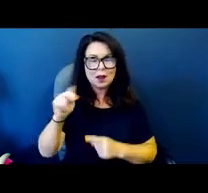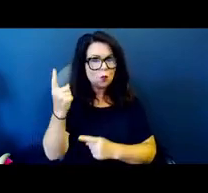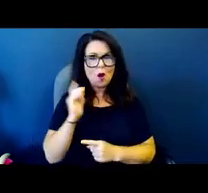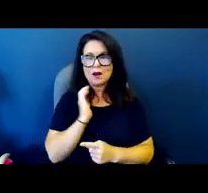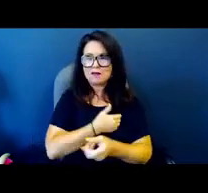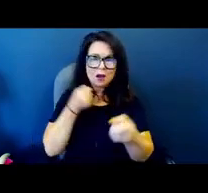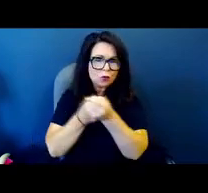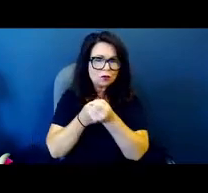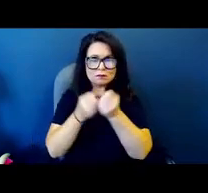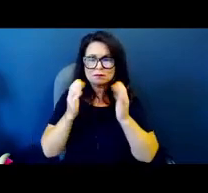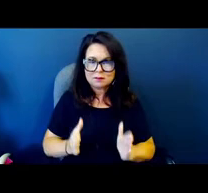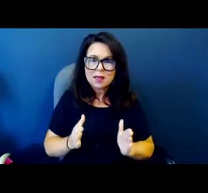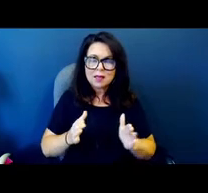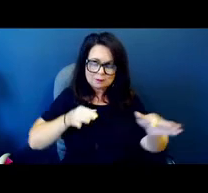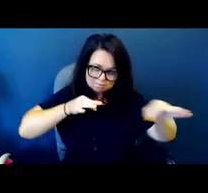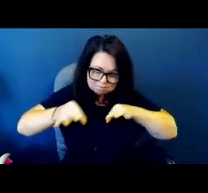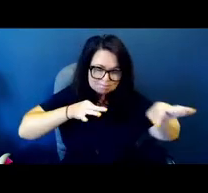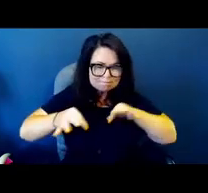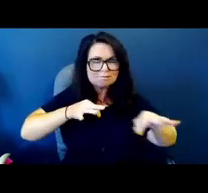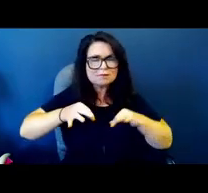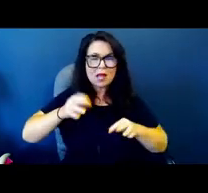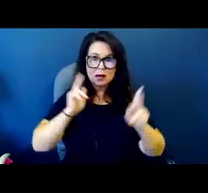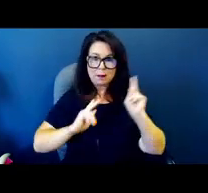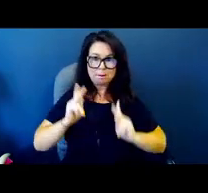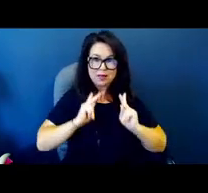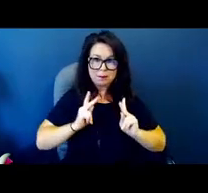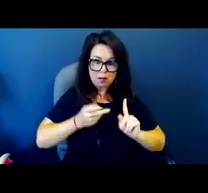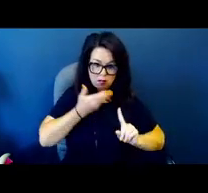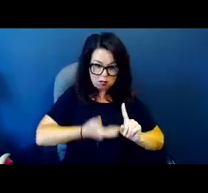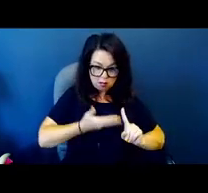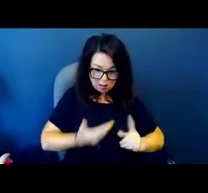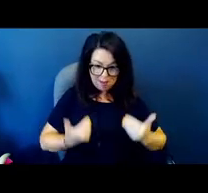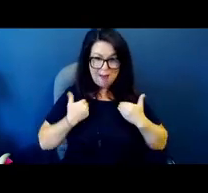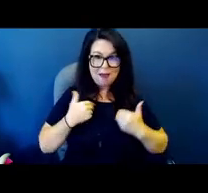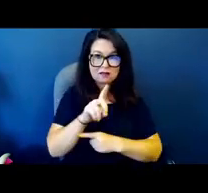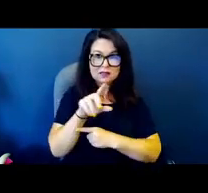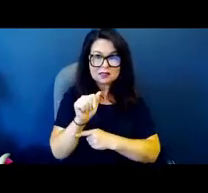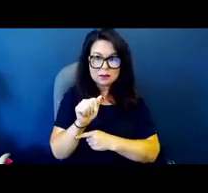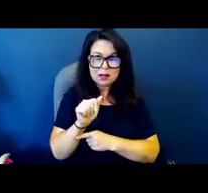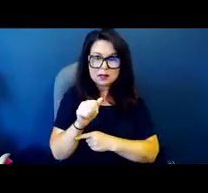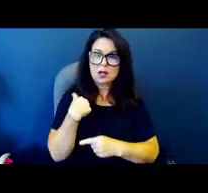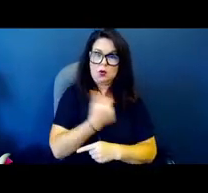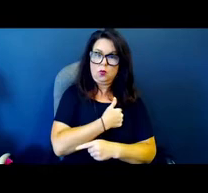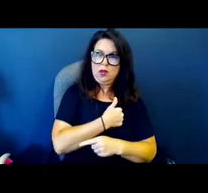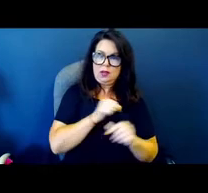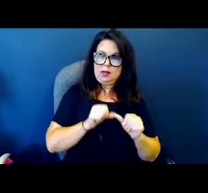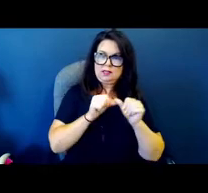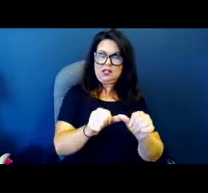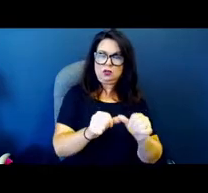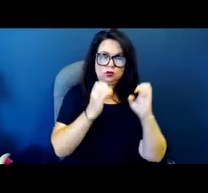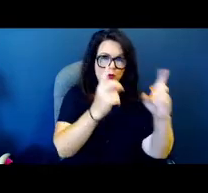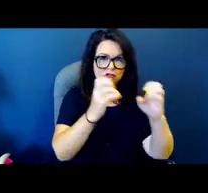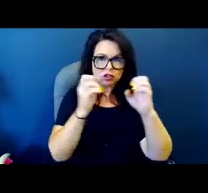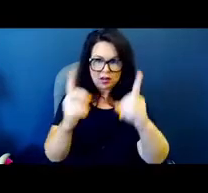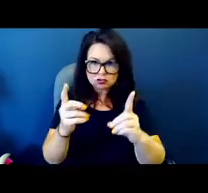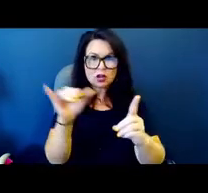disabilities ourselves need to continue to educate ourselves about our rights, because a lot